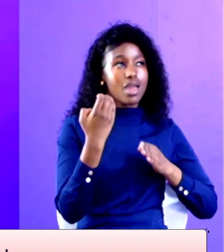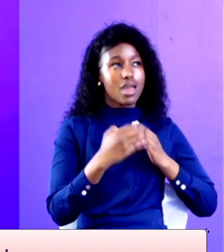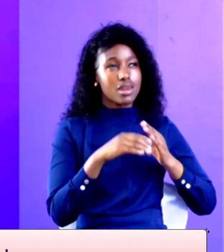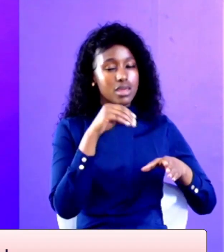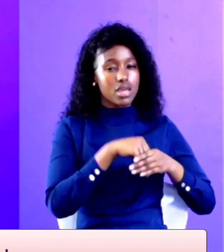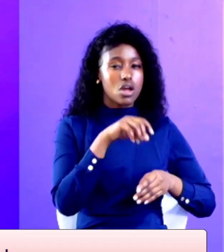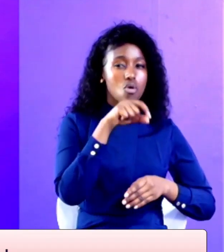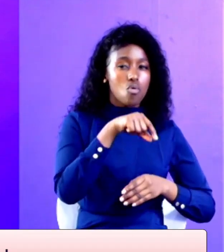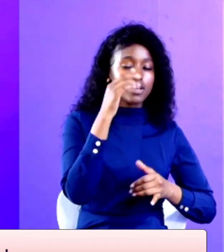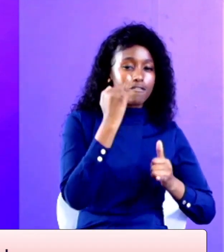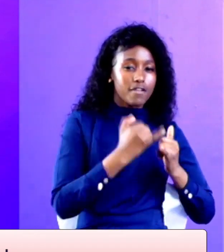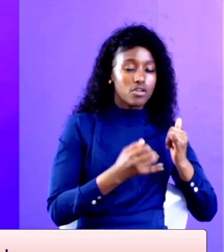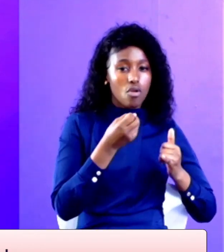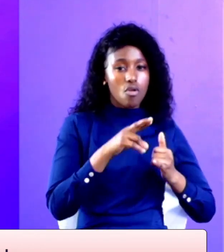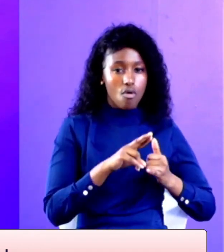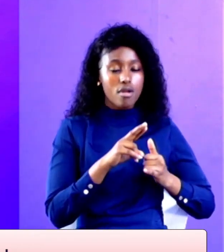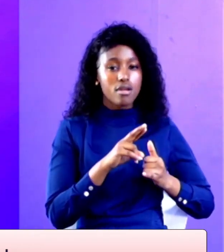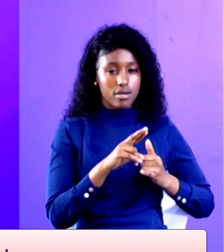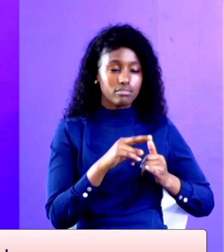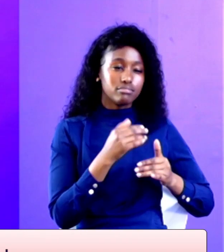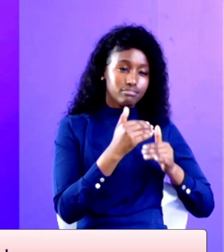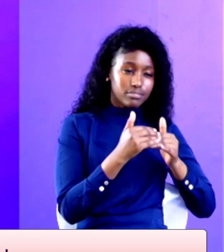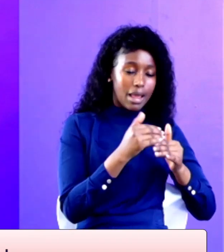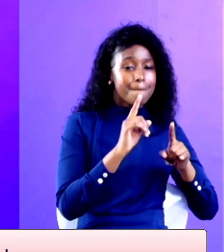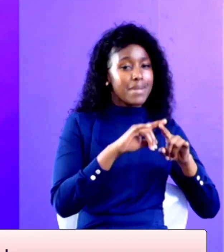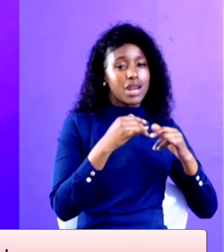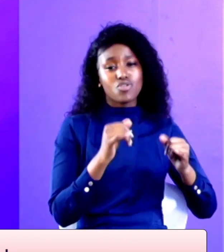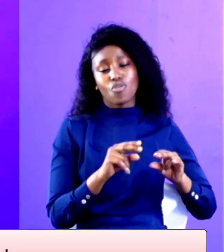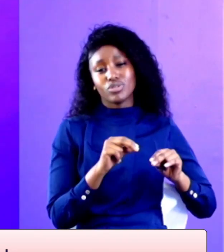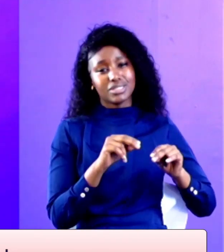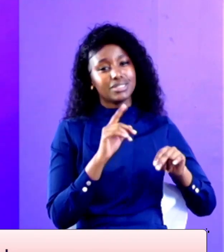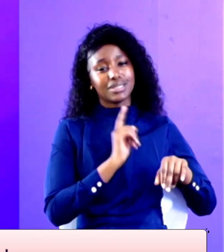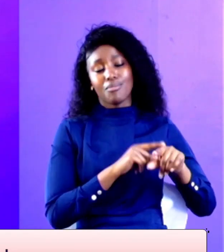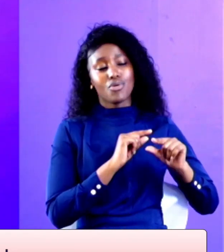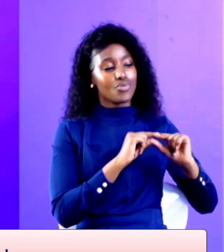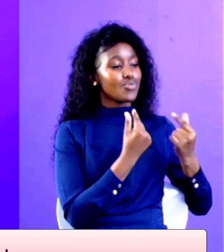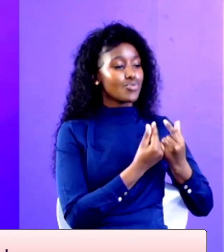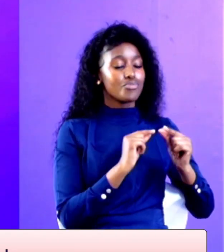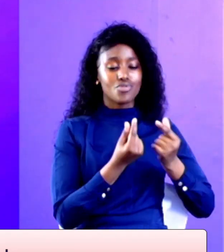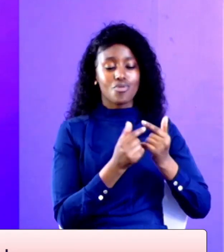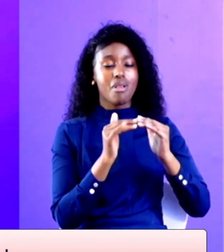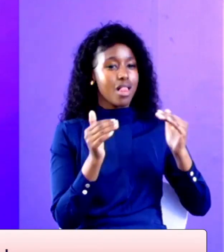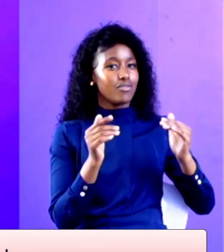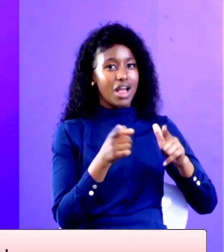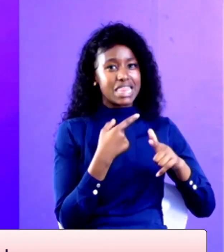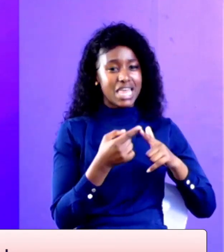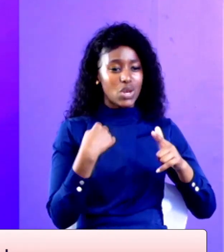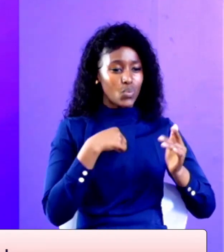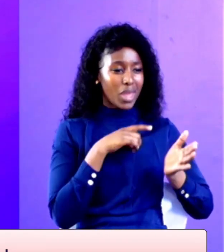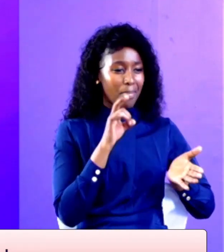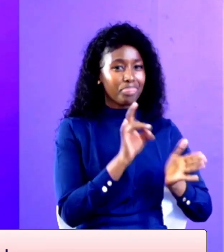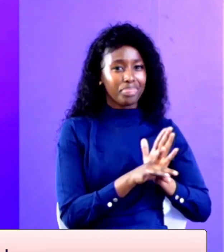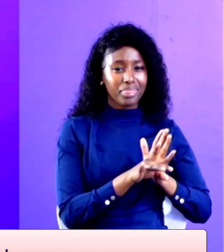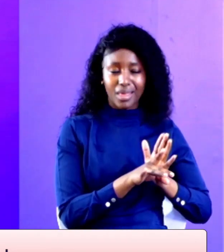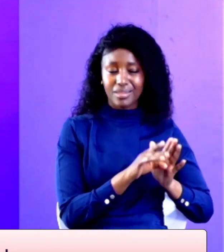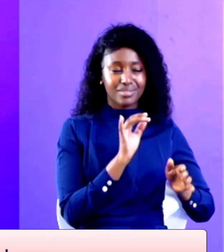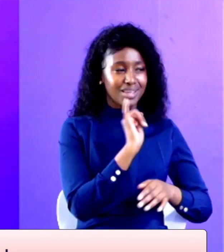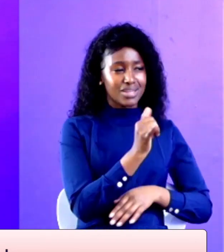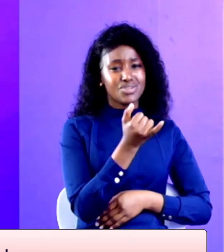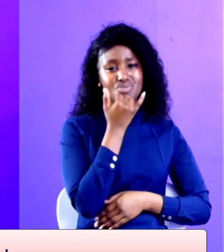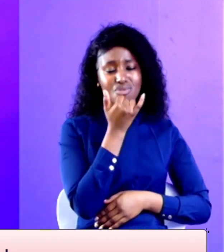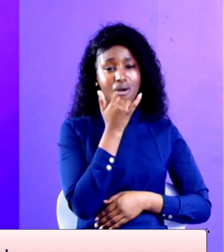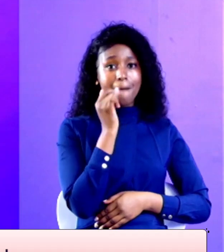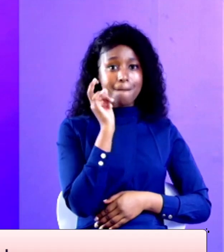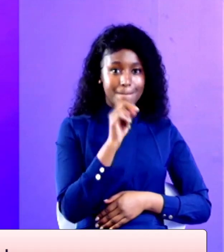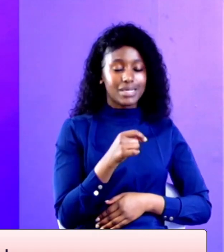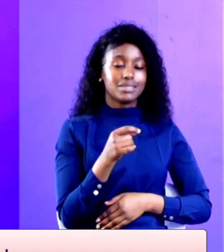semifinals. But being removed from at the group stages will be so will not paint a good picture for